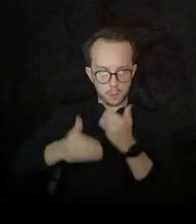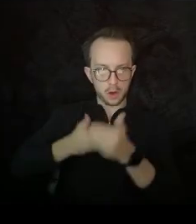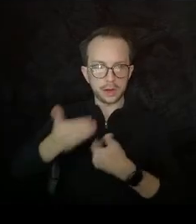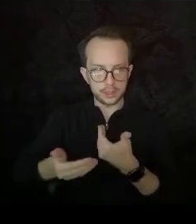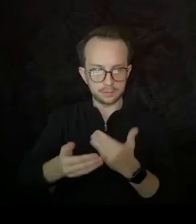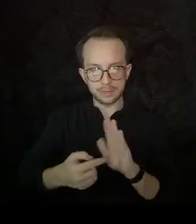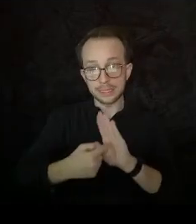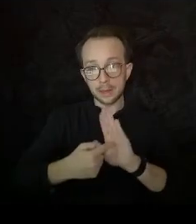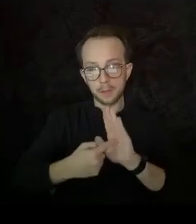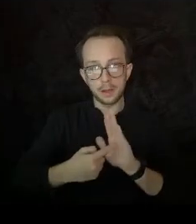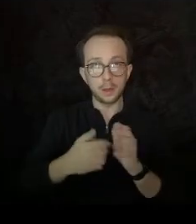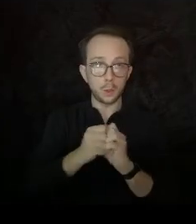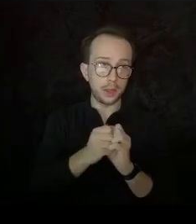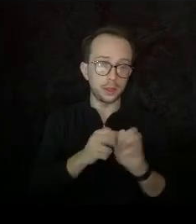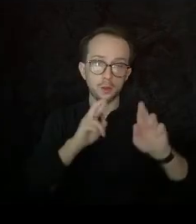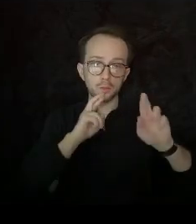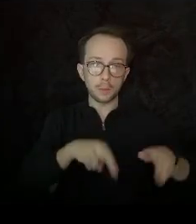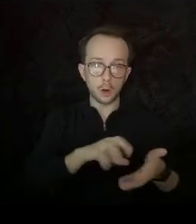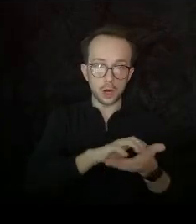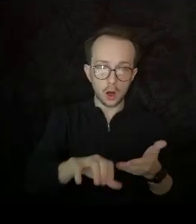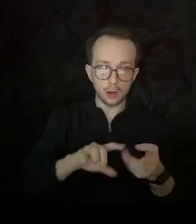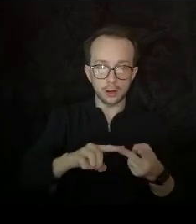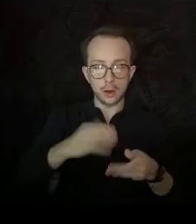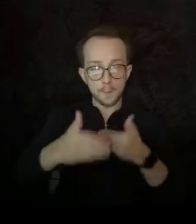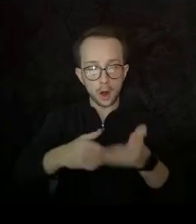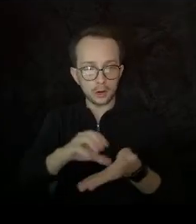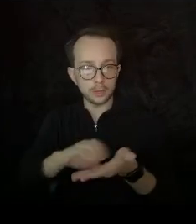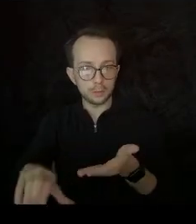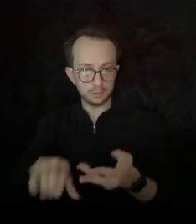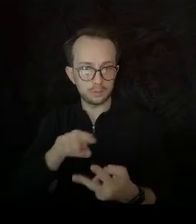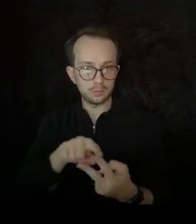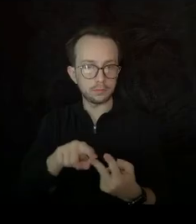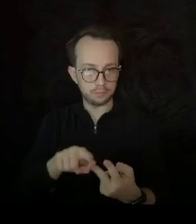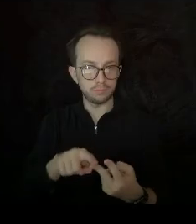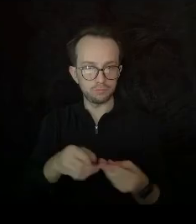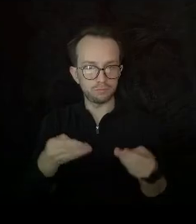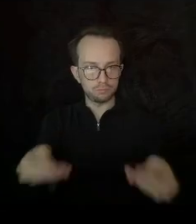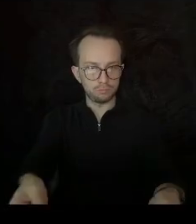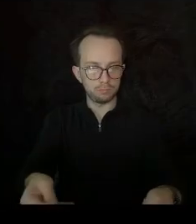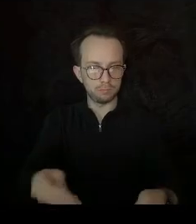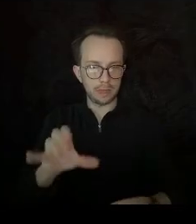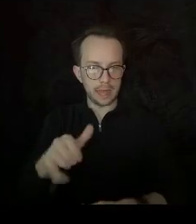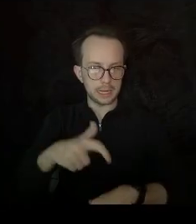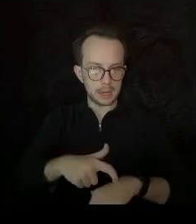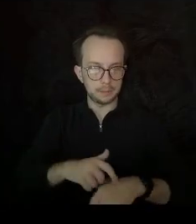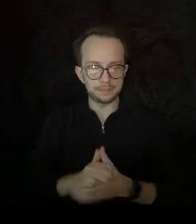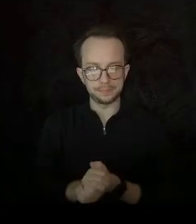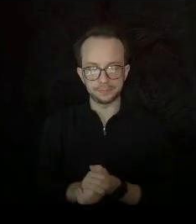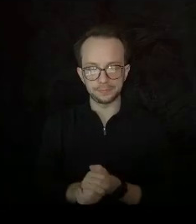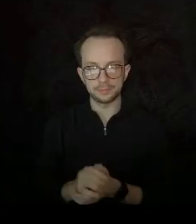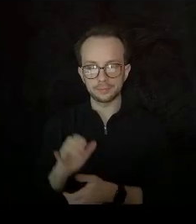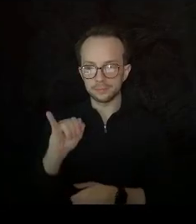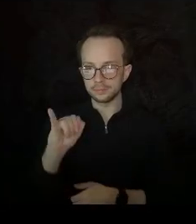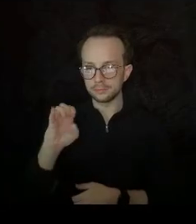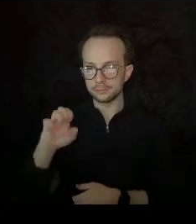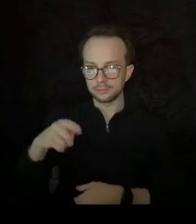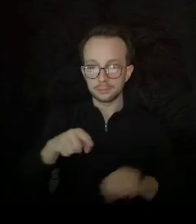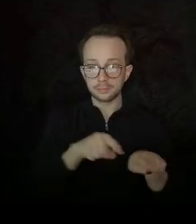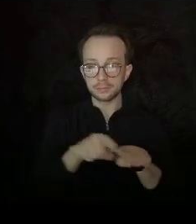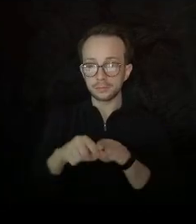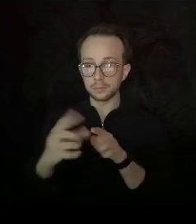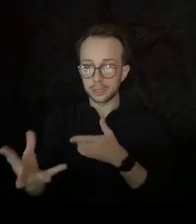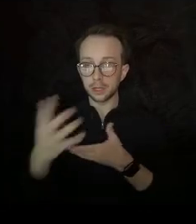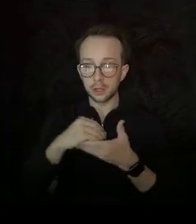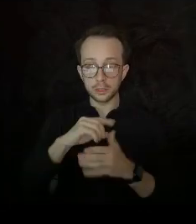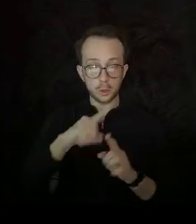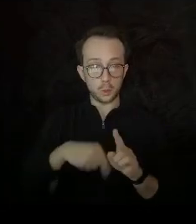with their report cards or progress reports. The IEP must also include when a report of this